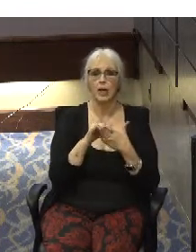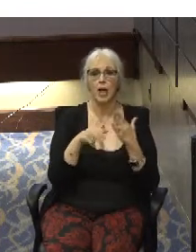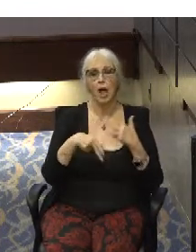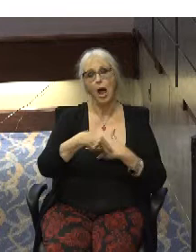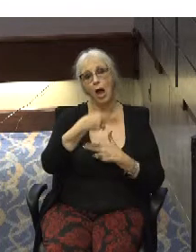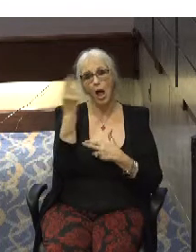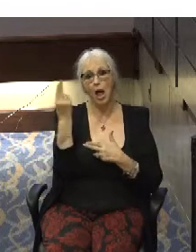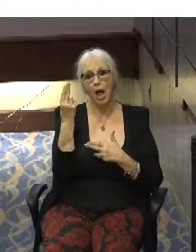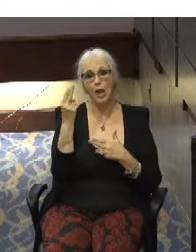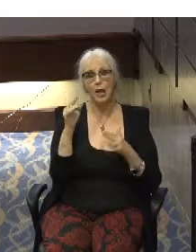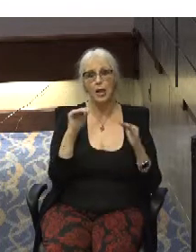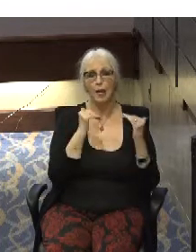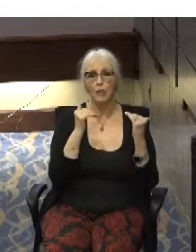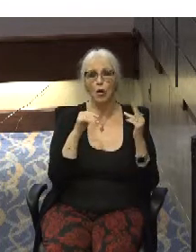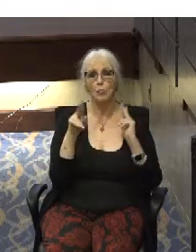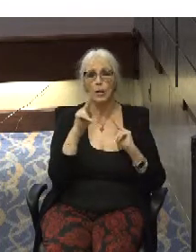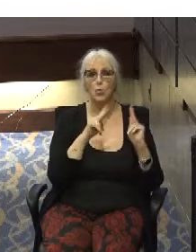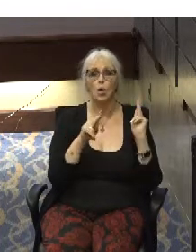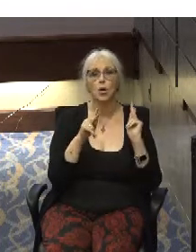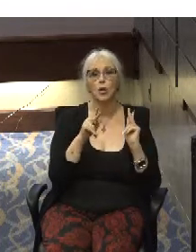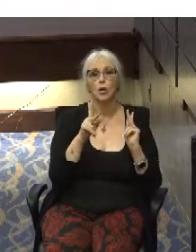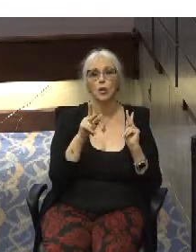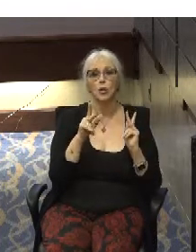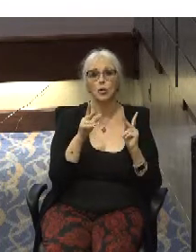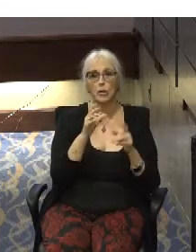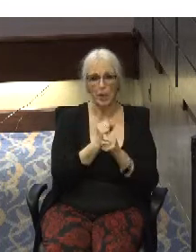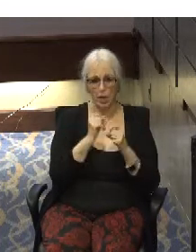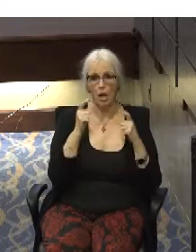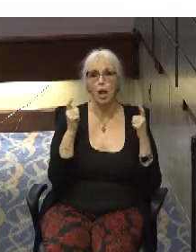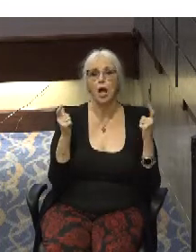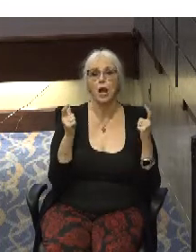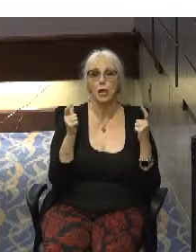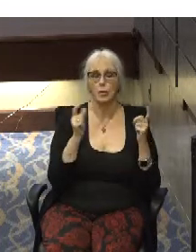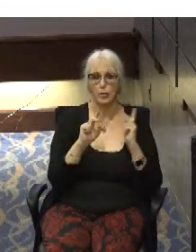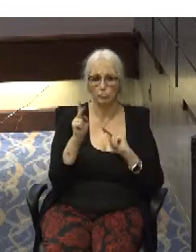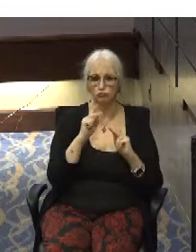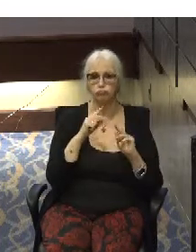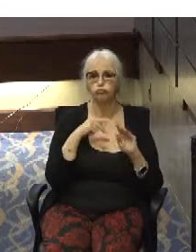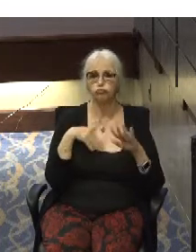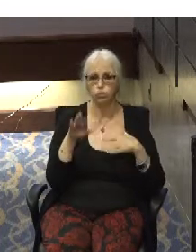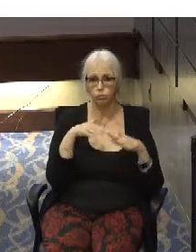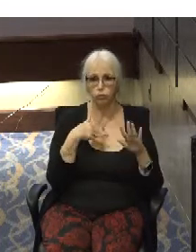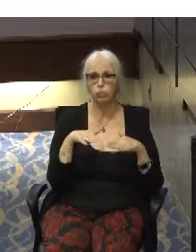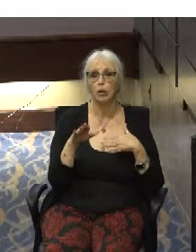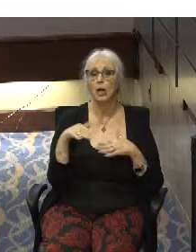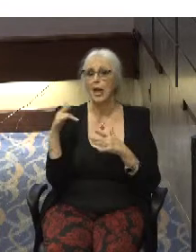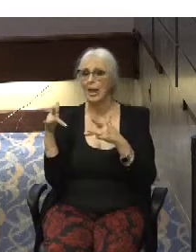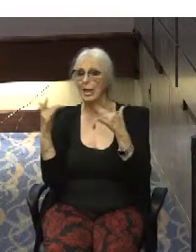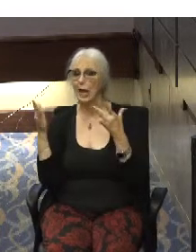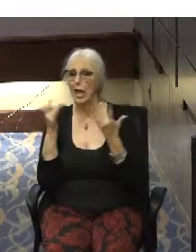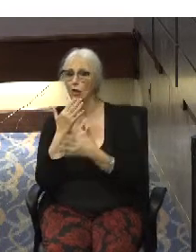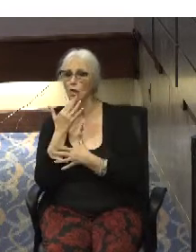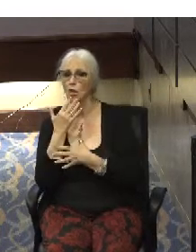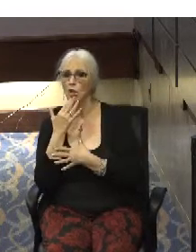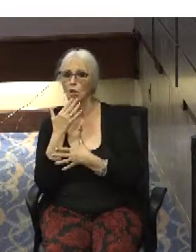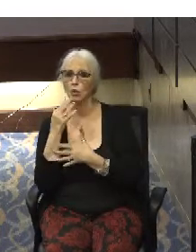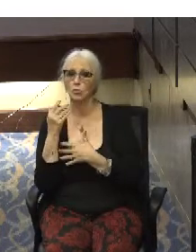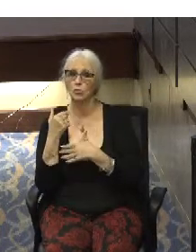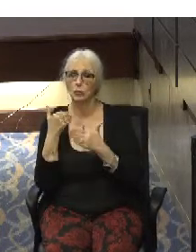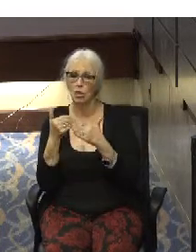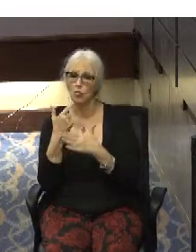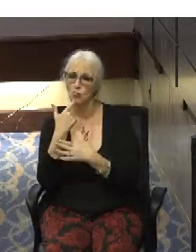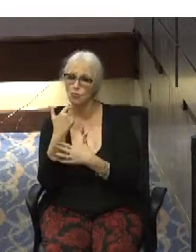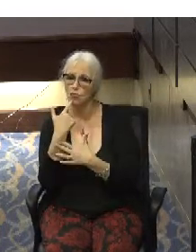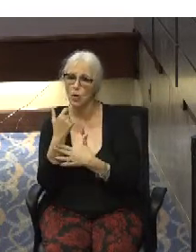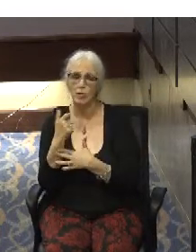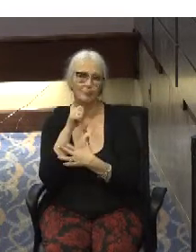high composite score. Basically, they receive a lot of transit. Areas that are a little lighter or closer to the red spectrum, maybe not